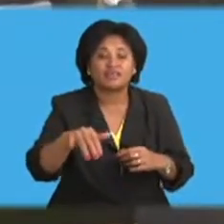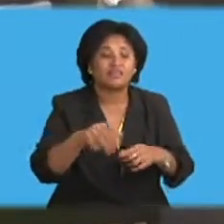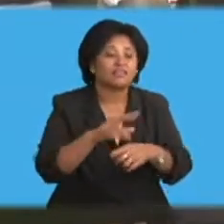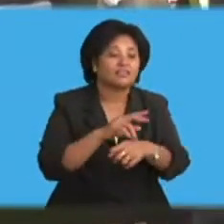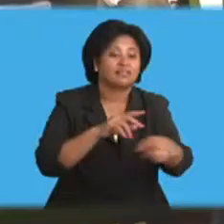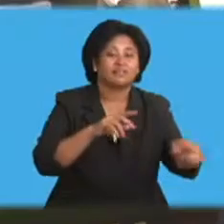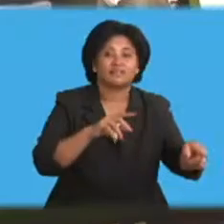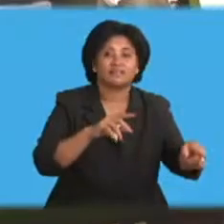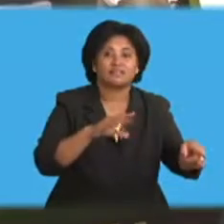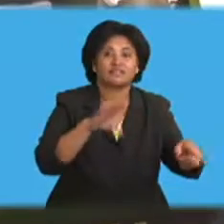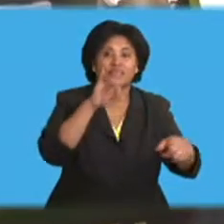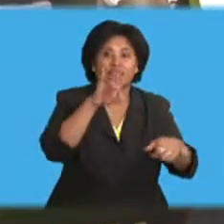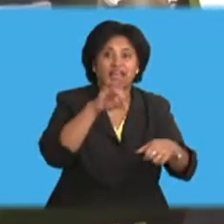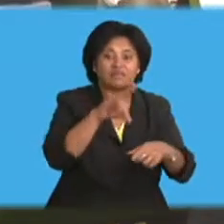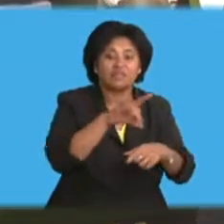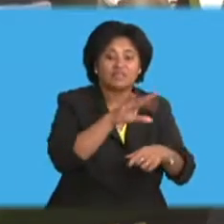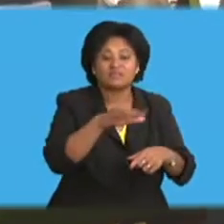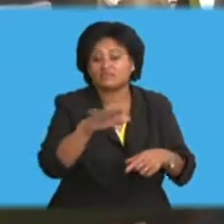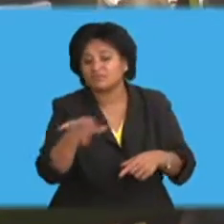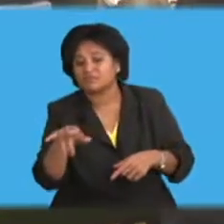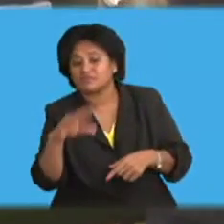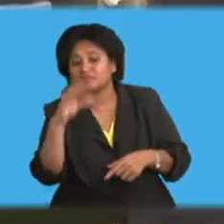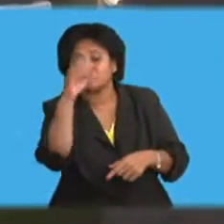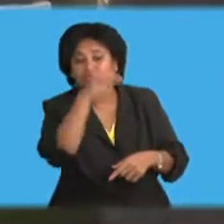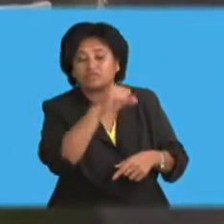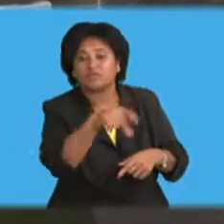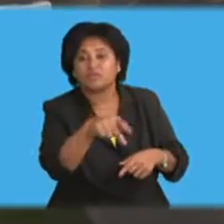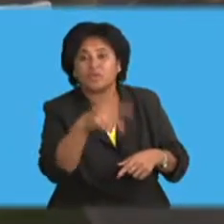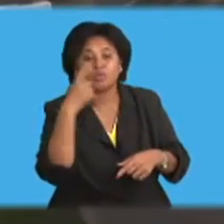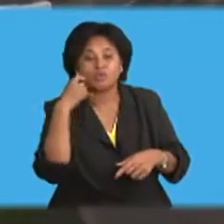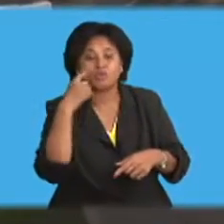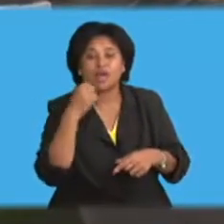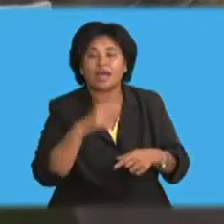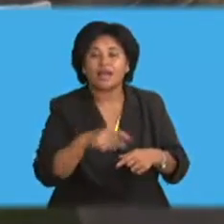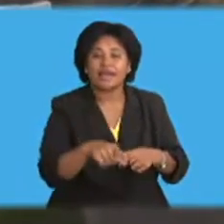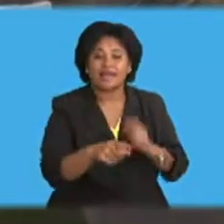collection when you're comparing with